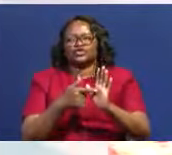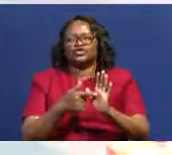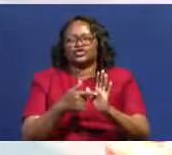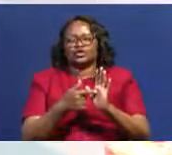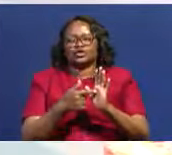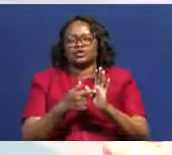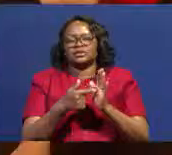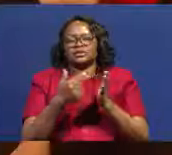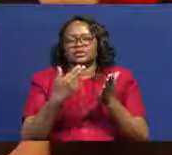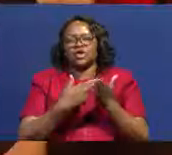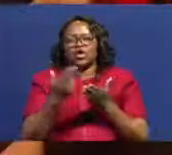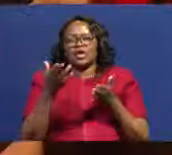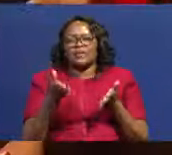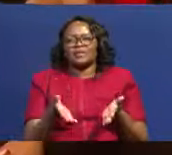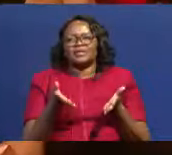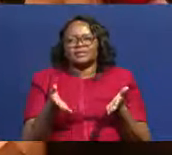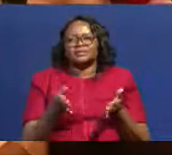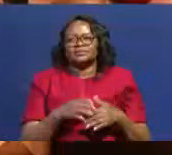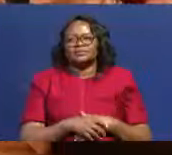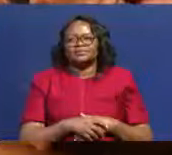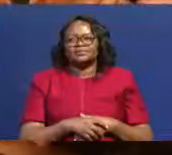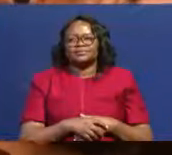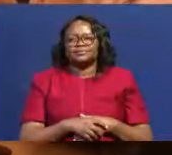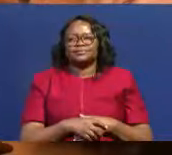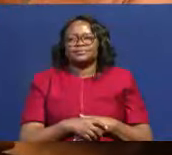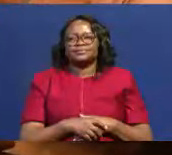divine presence.